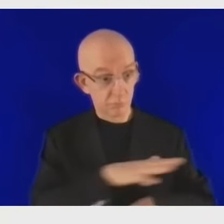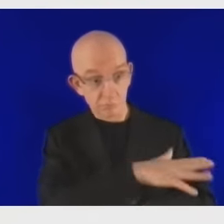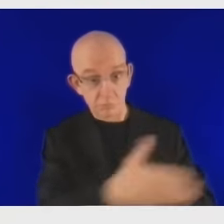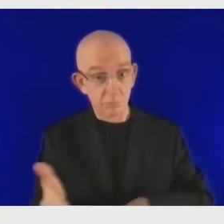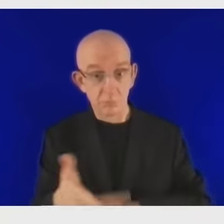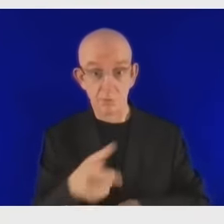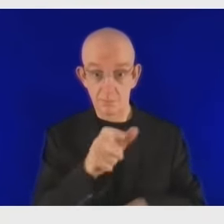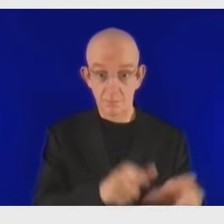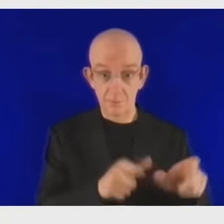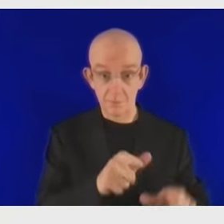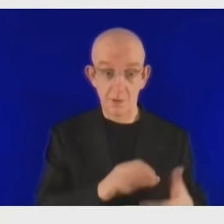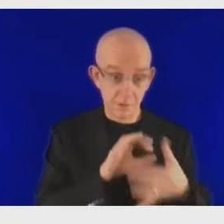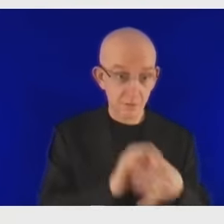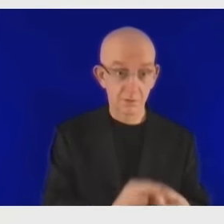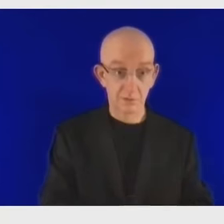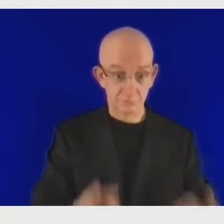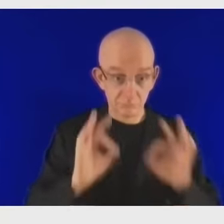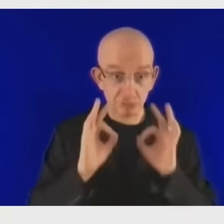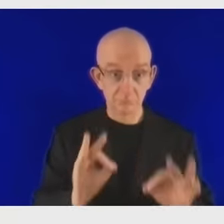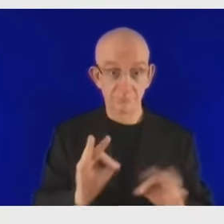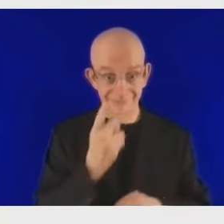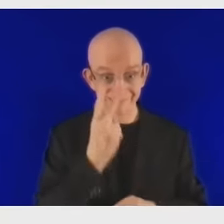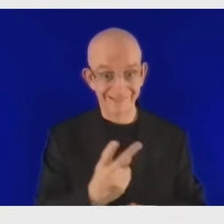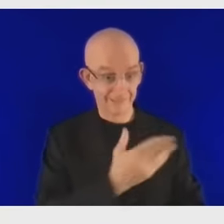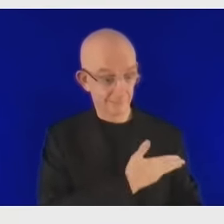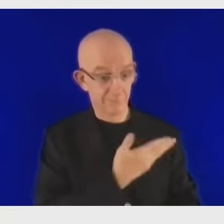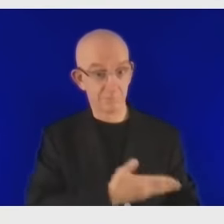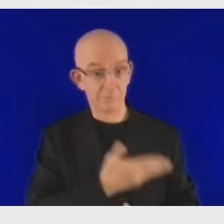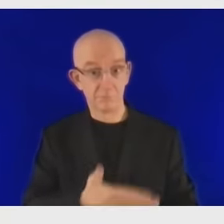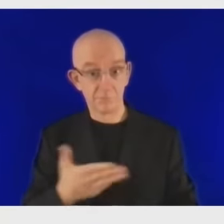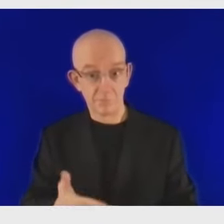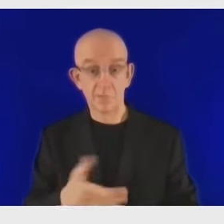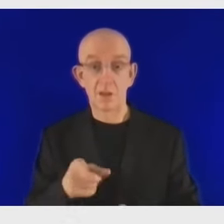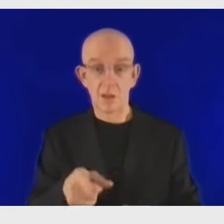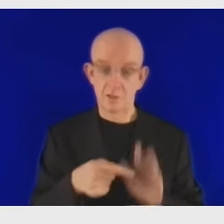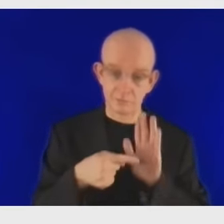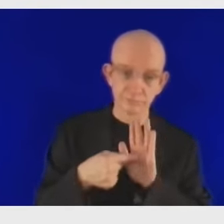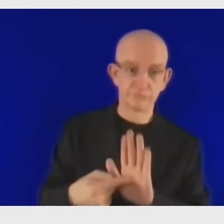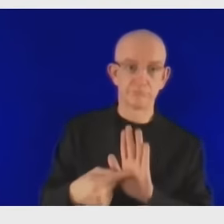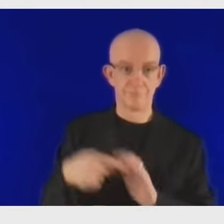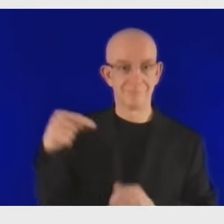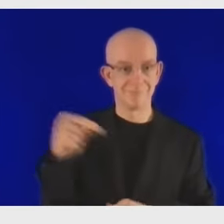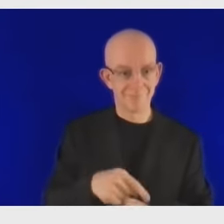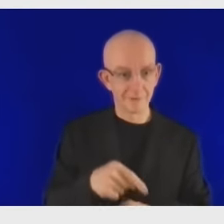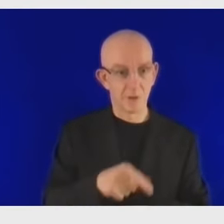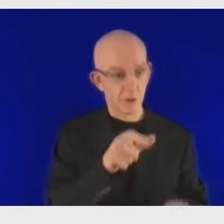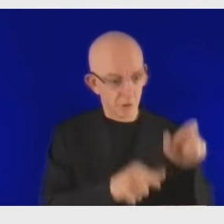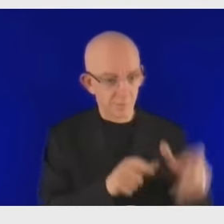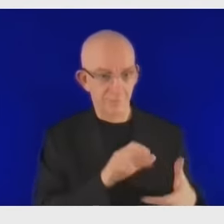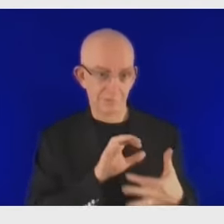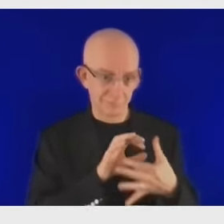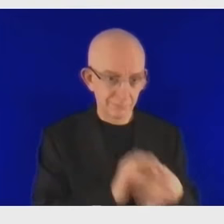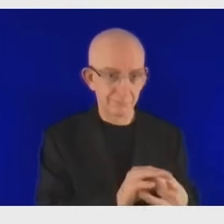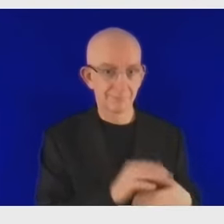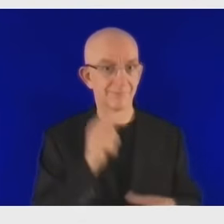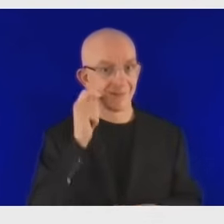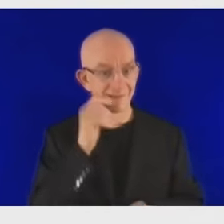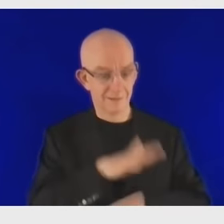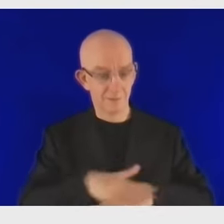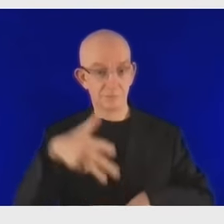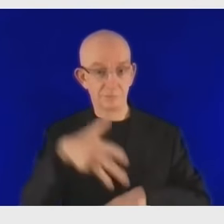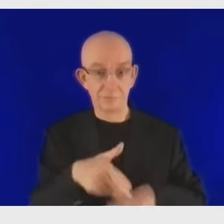and indigenous people, integral, making indigenous people an integral part for the nature-based